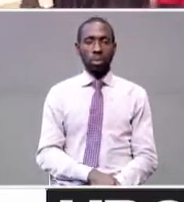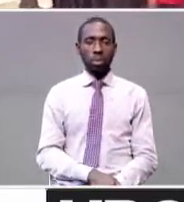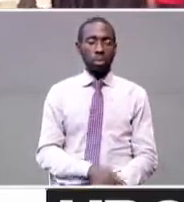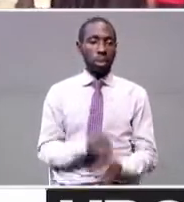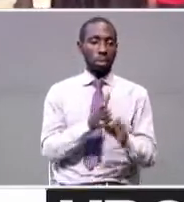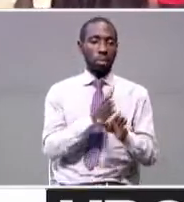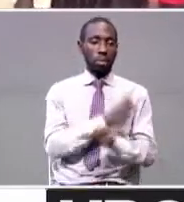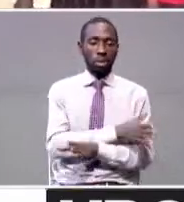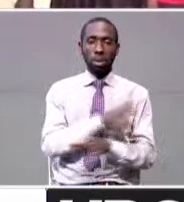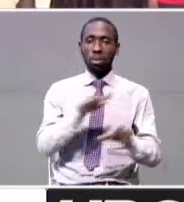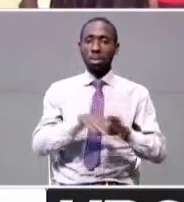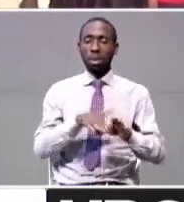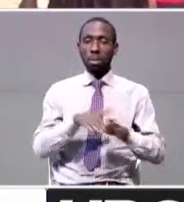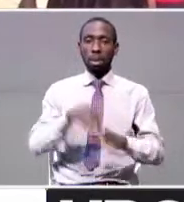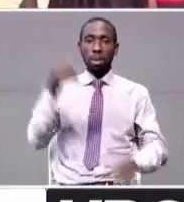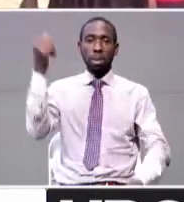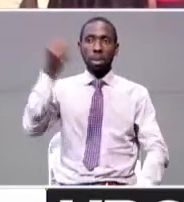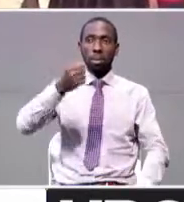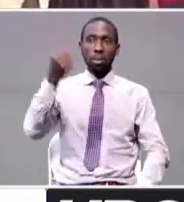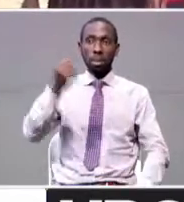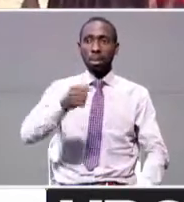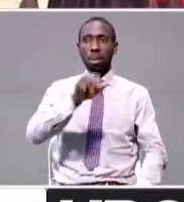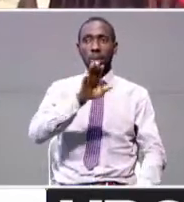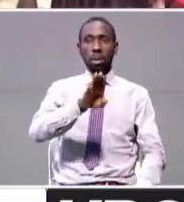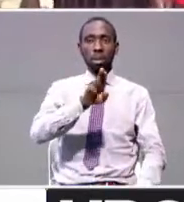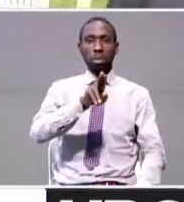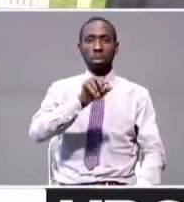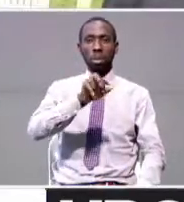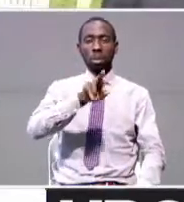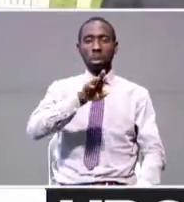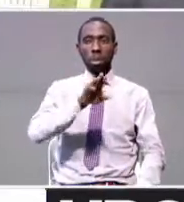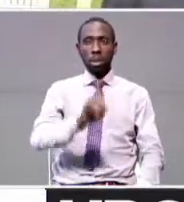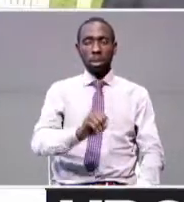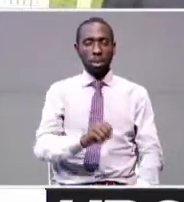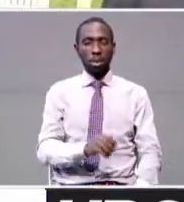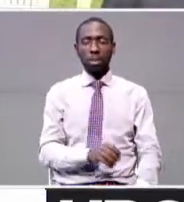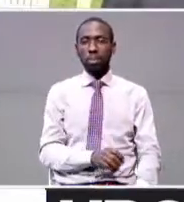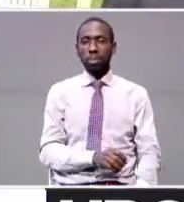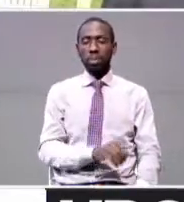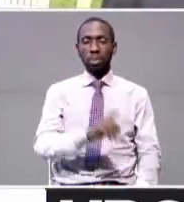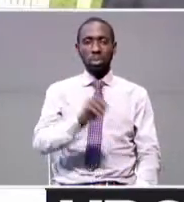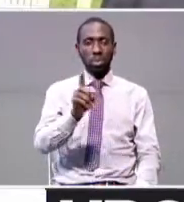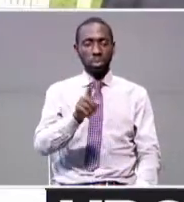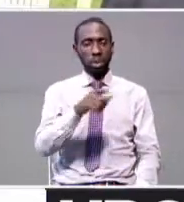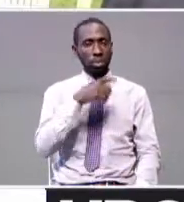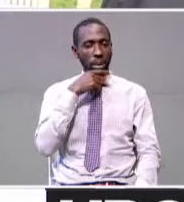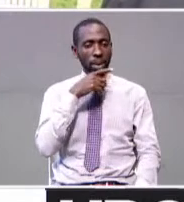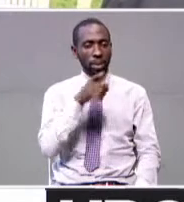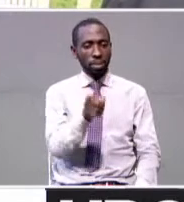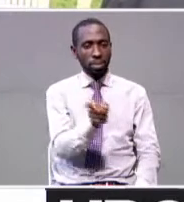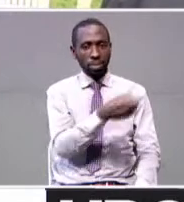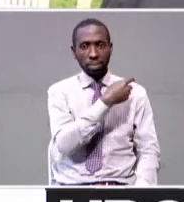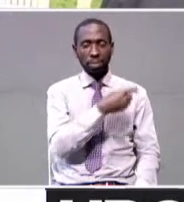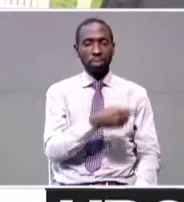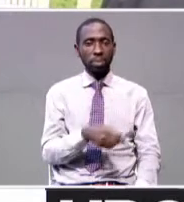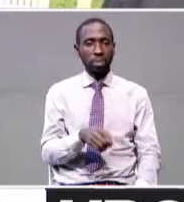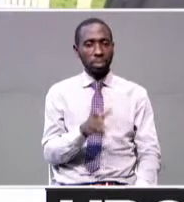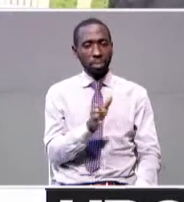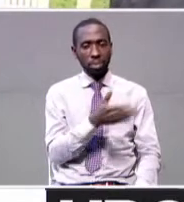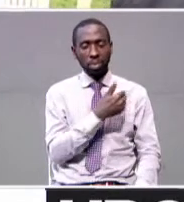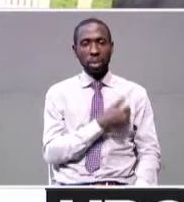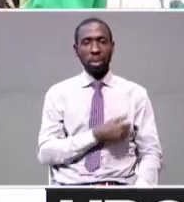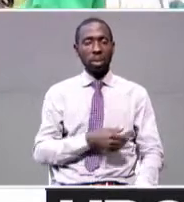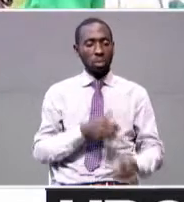Jebuvuddeko bannakibiina kya DP Busiro South bawe mukira ssenkaggale w'ekibiina nga baagala alekulire mu bunnambiro nga bamuvunaana okuva